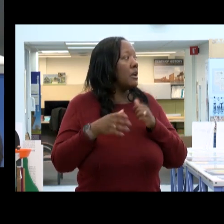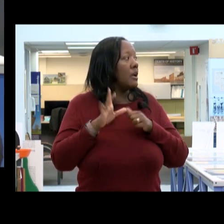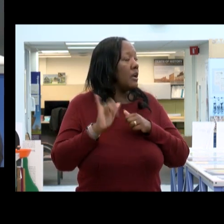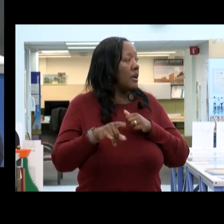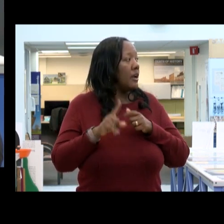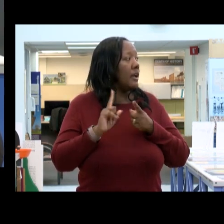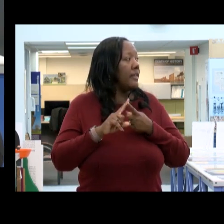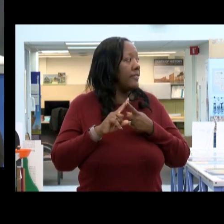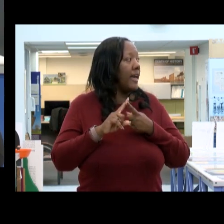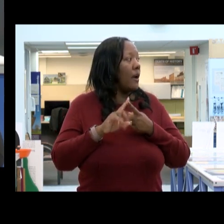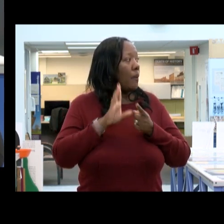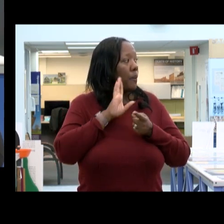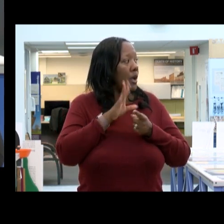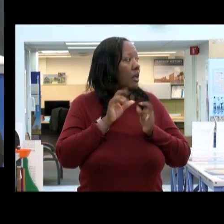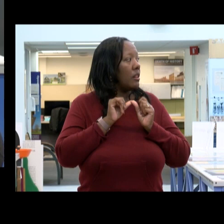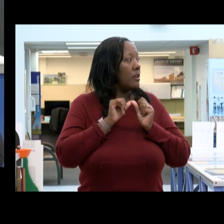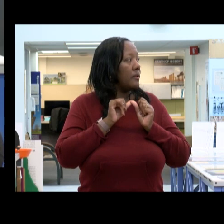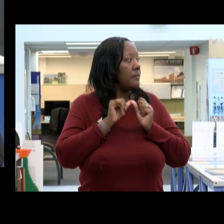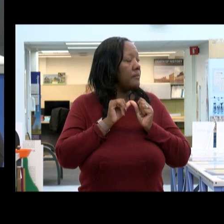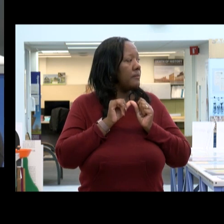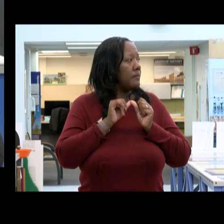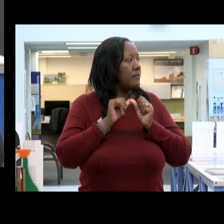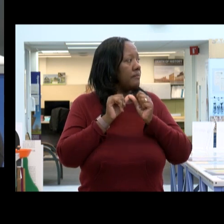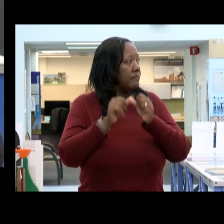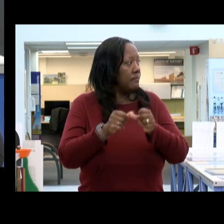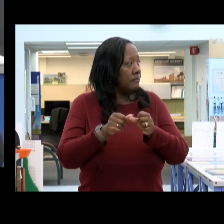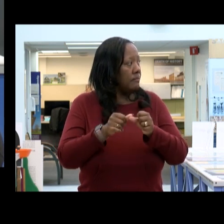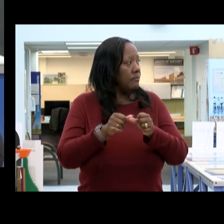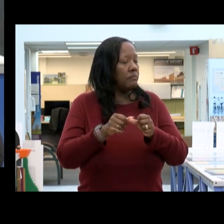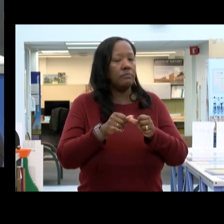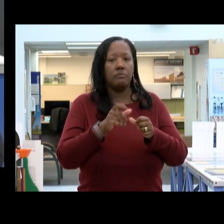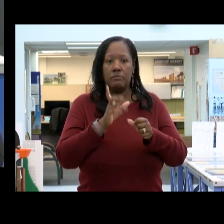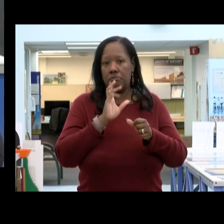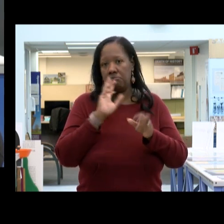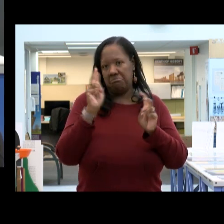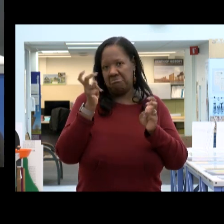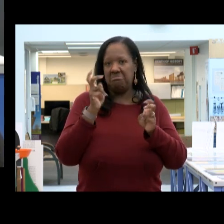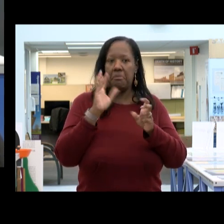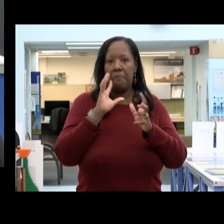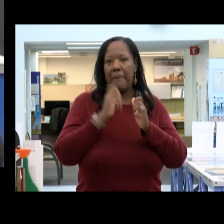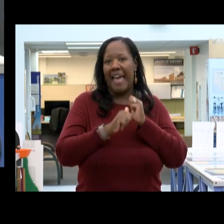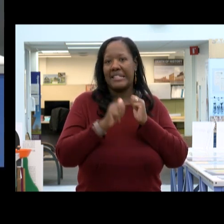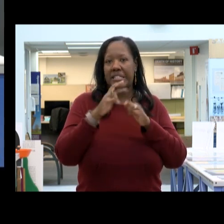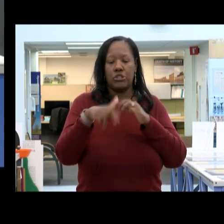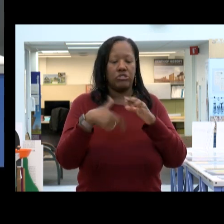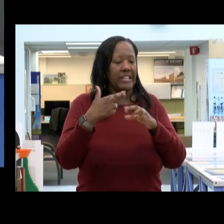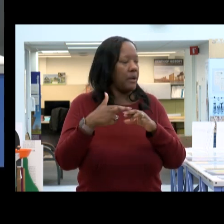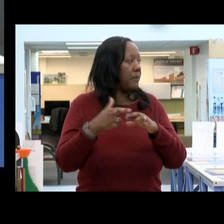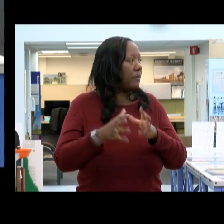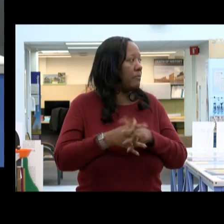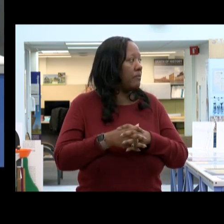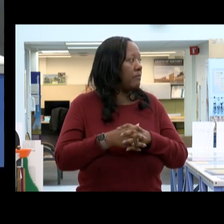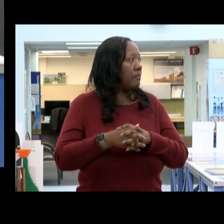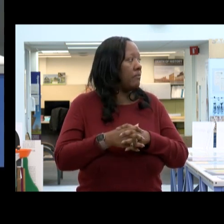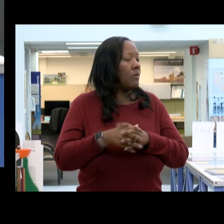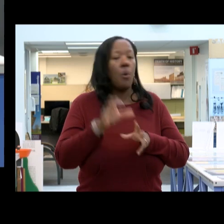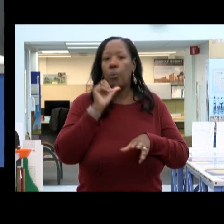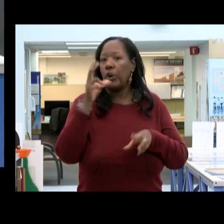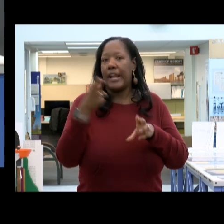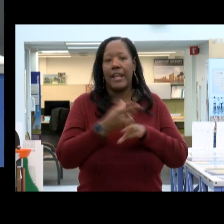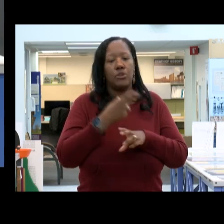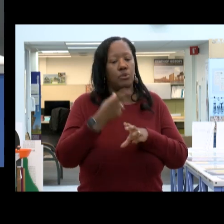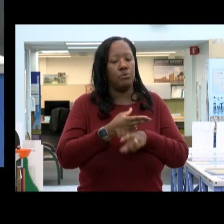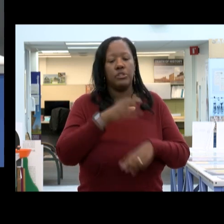PAT, and the thing is, it's 100% recyclable, so. And, you know, we're not using fossil